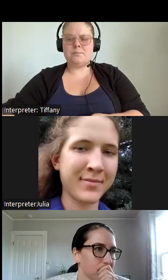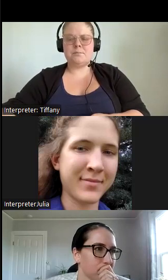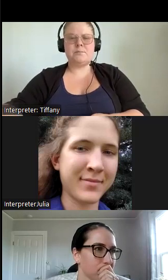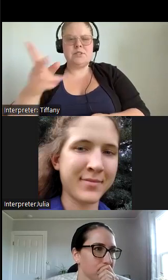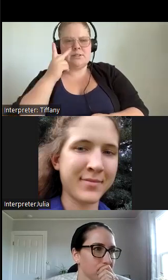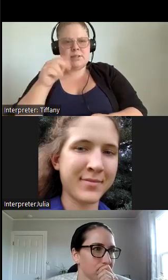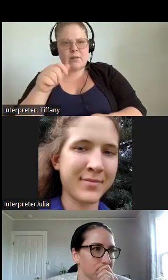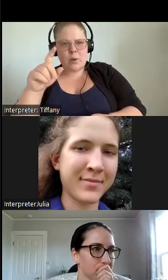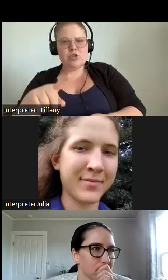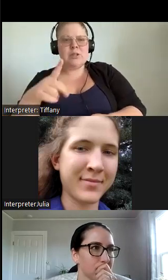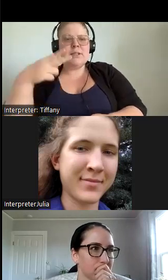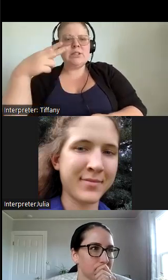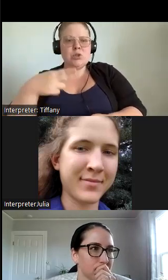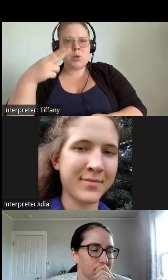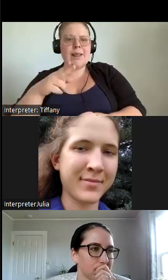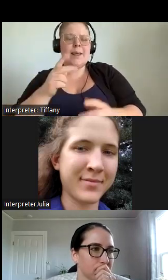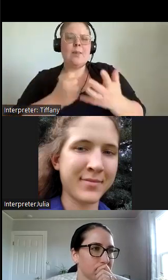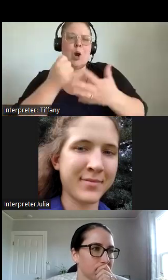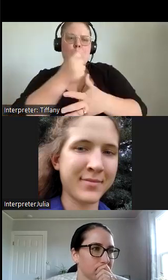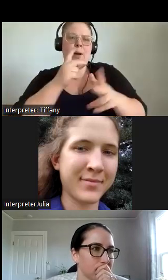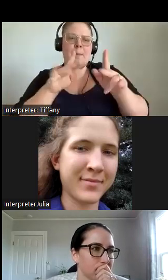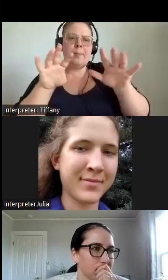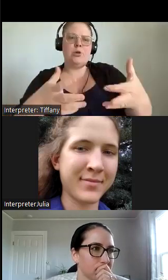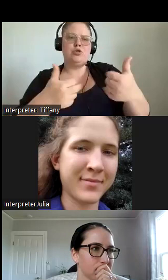the priority populations of getting people